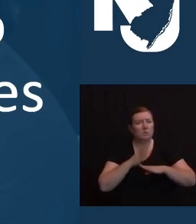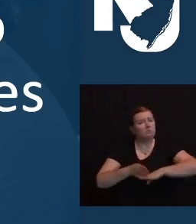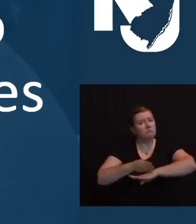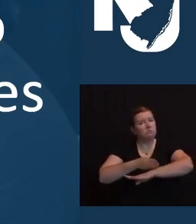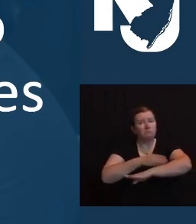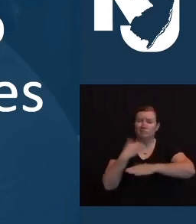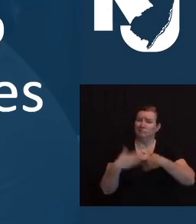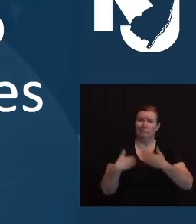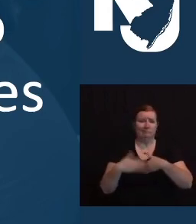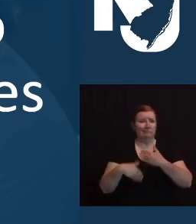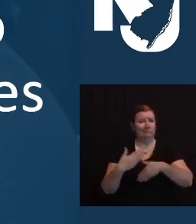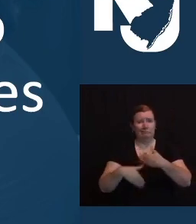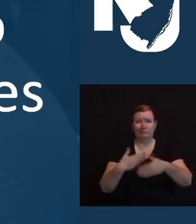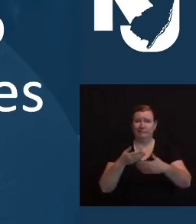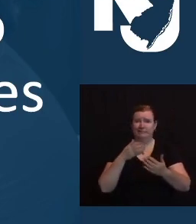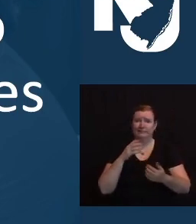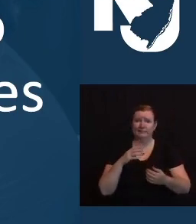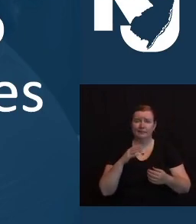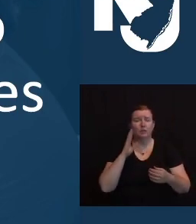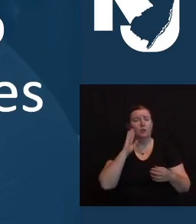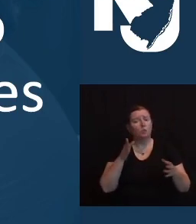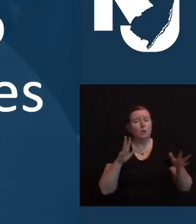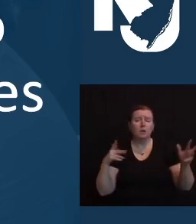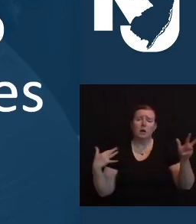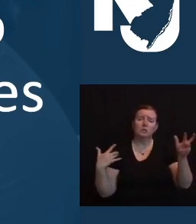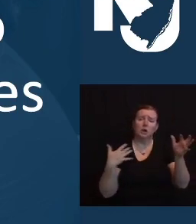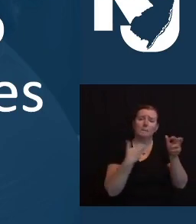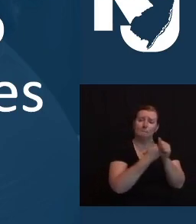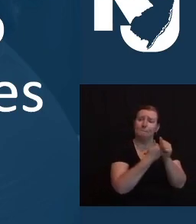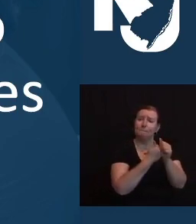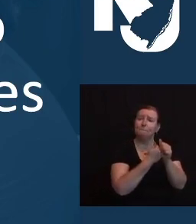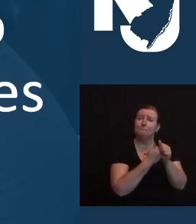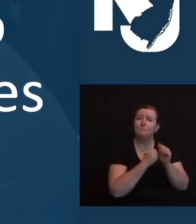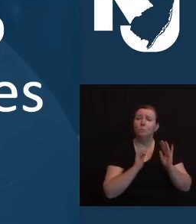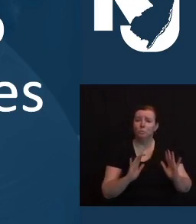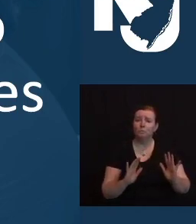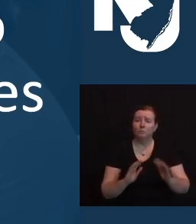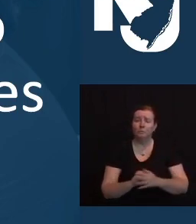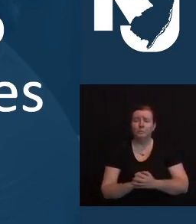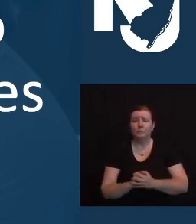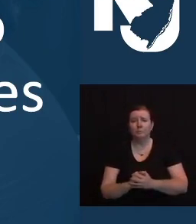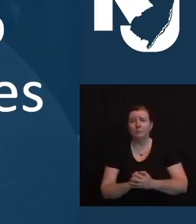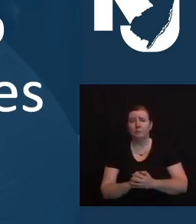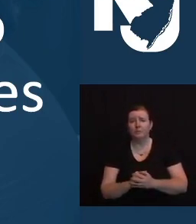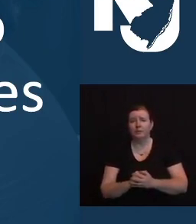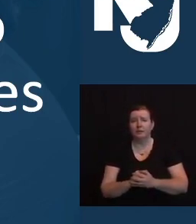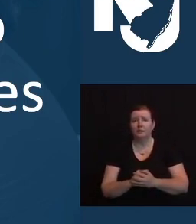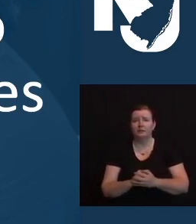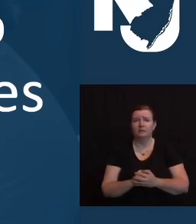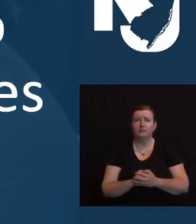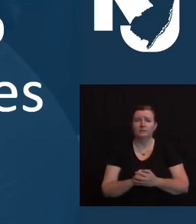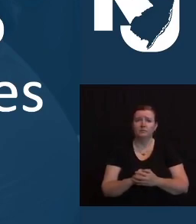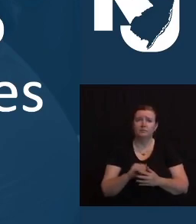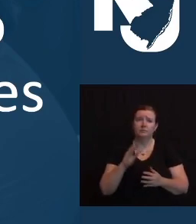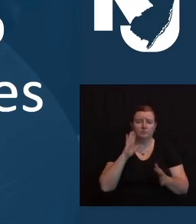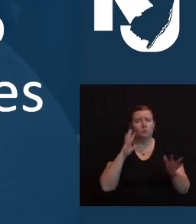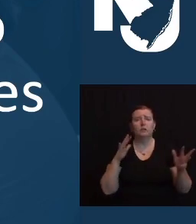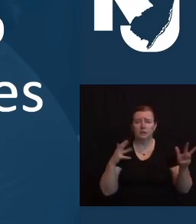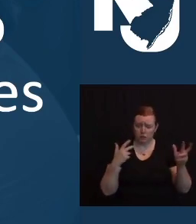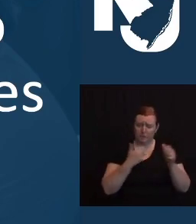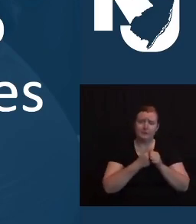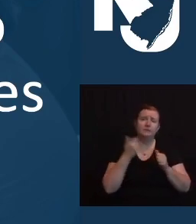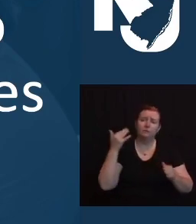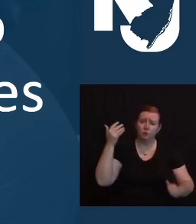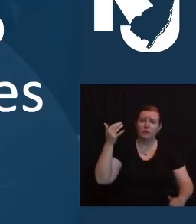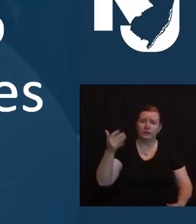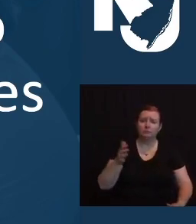will catch this. The dog will catch the car, no pun intended here. They will get there. They are getting there. Again,